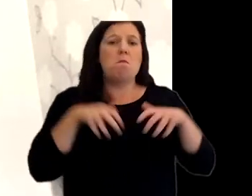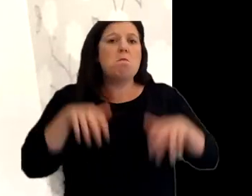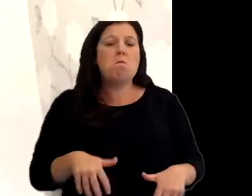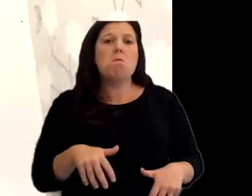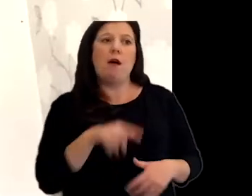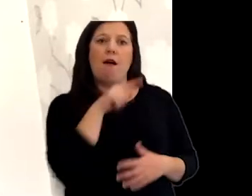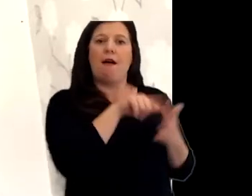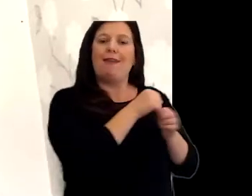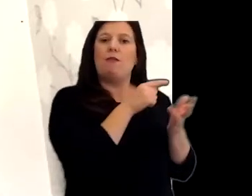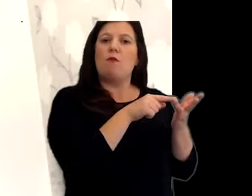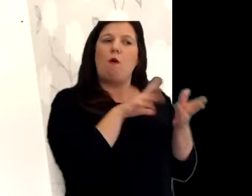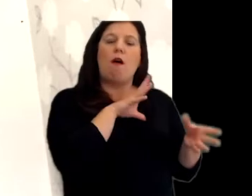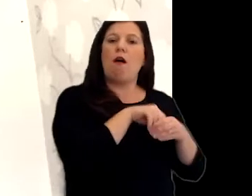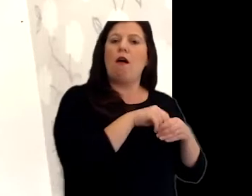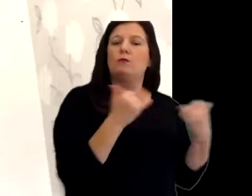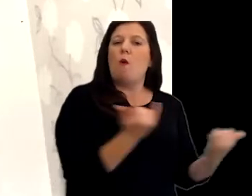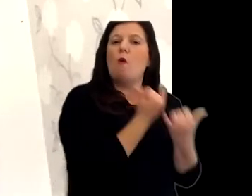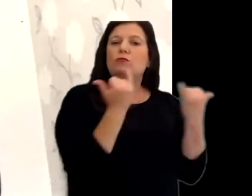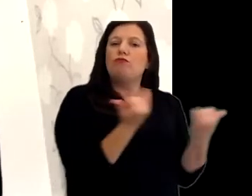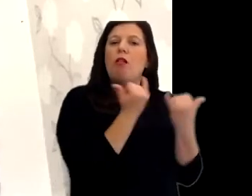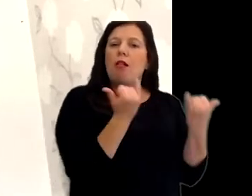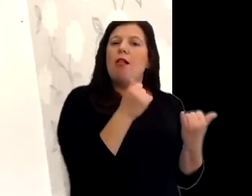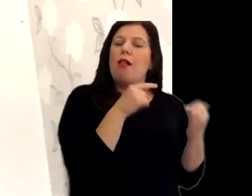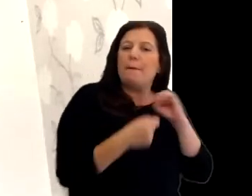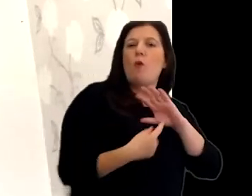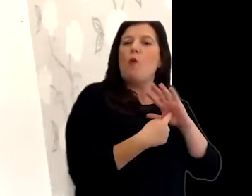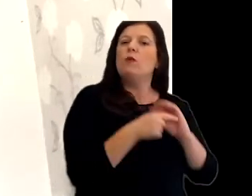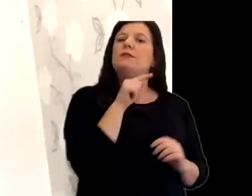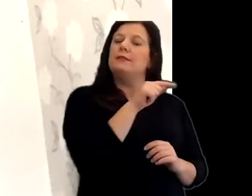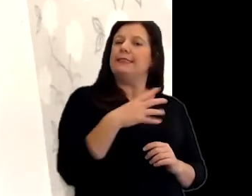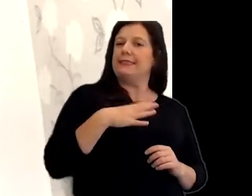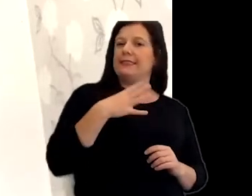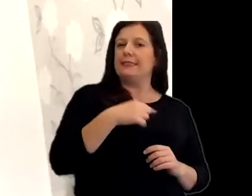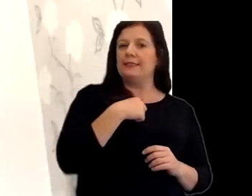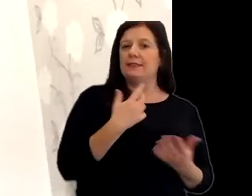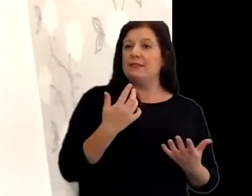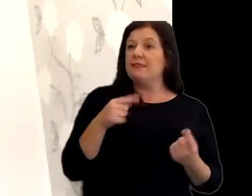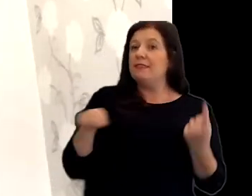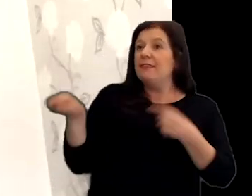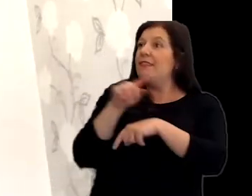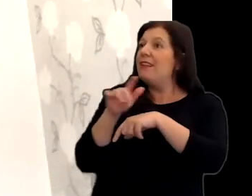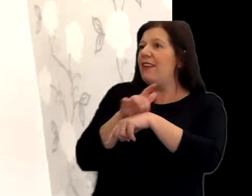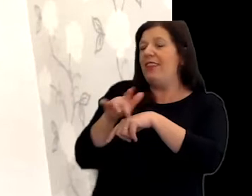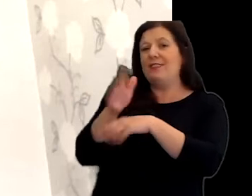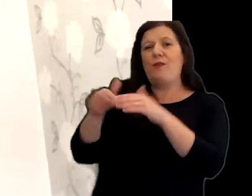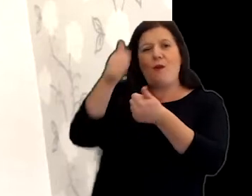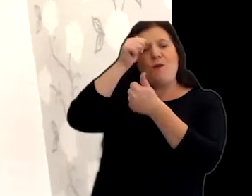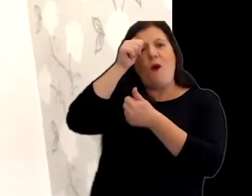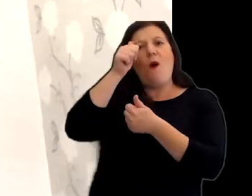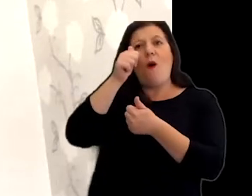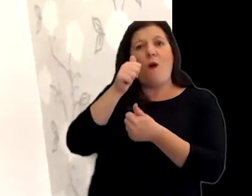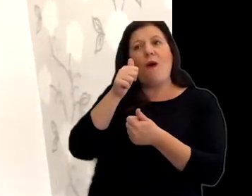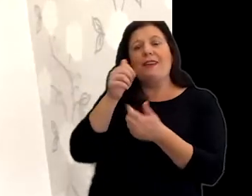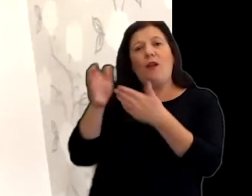So being able to continue Ego even when theatres aren't open is great. I'm aware of how lucky